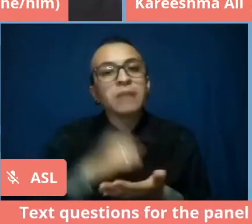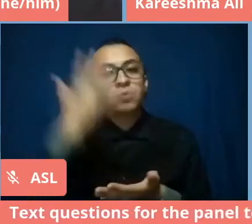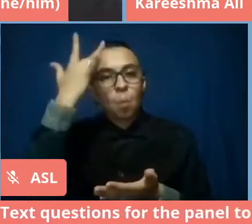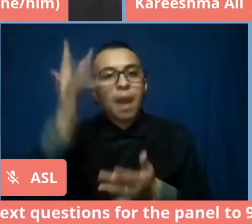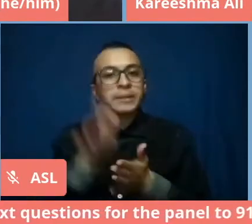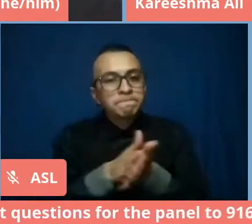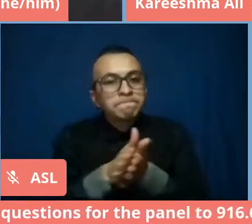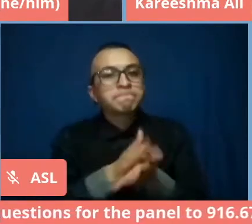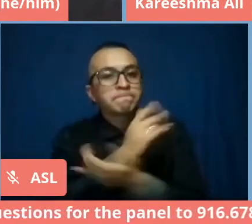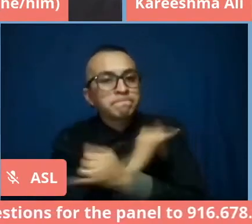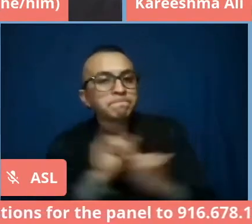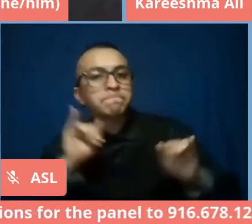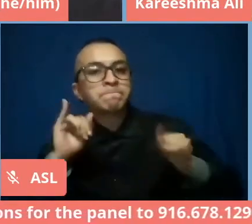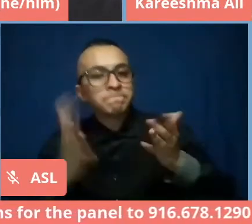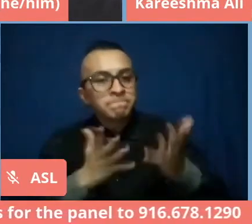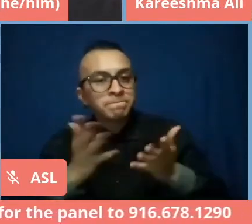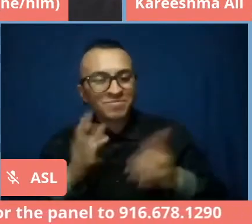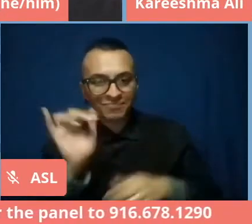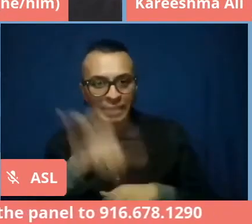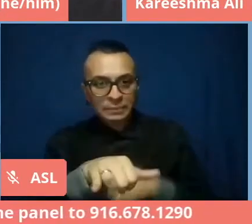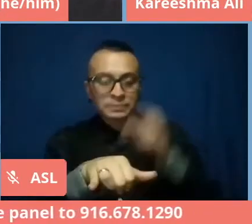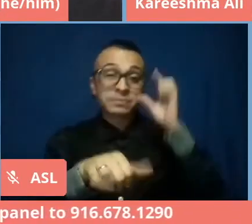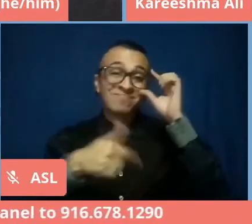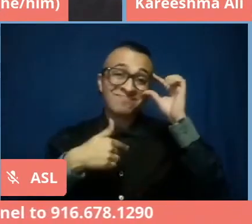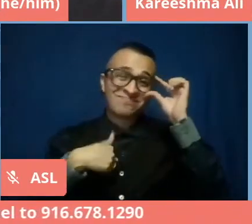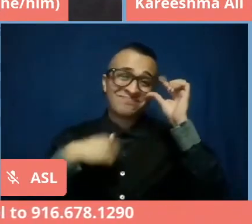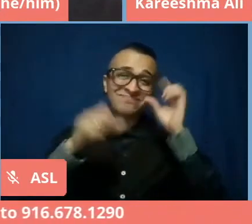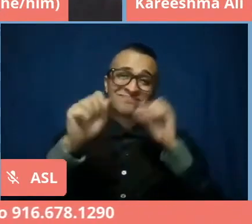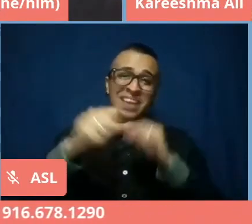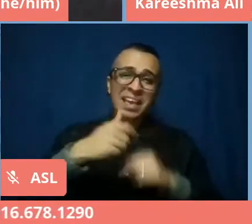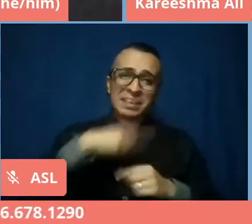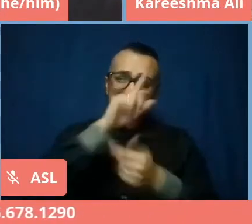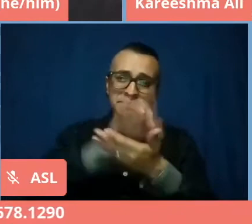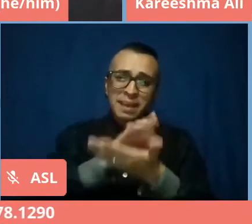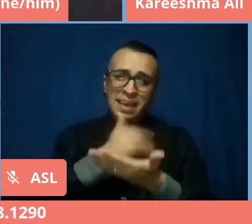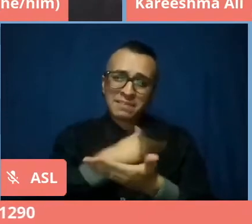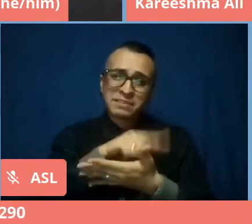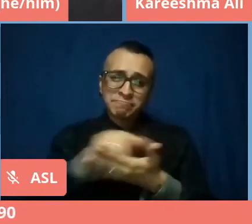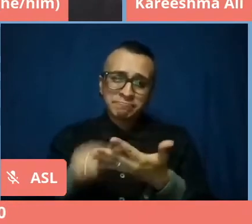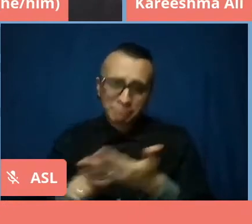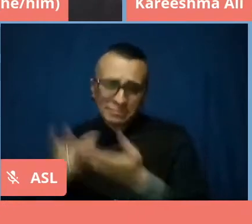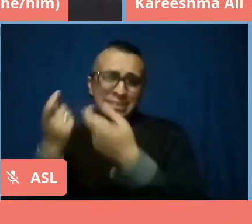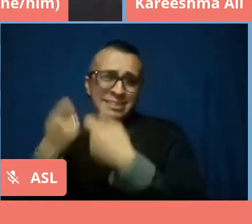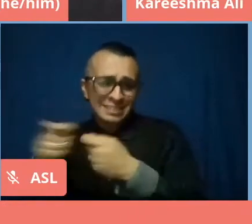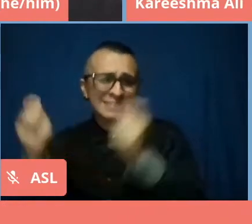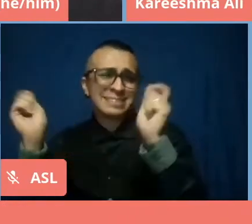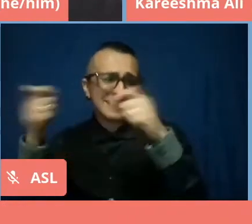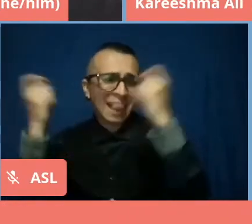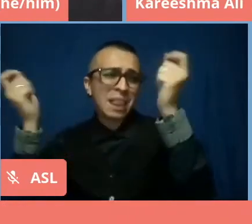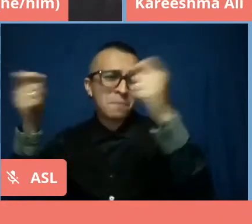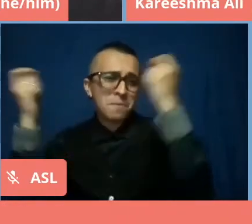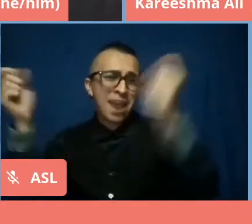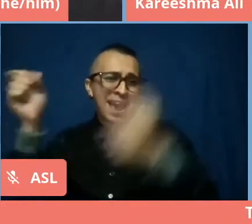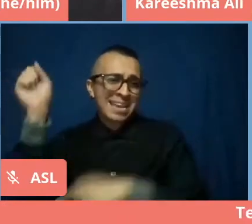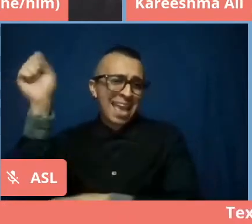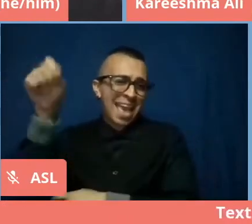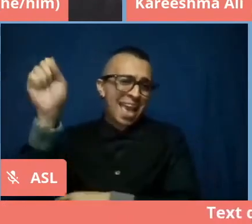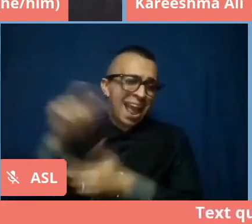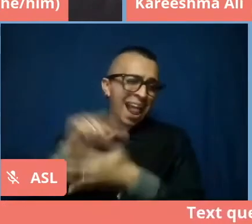But I think, yes, I certainly think that there are a lot of things to celebrate here. I think hearing